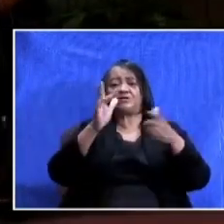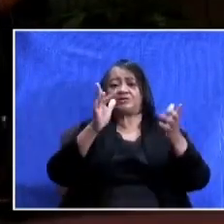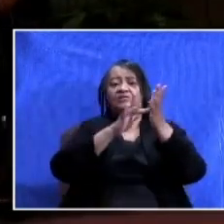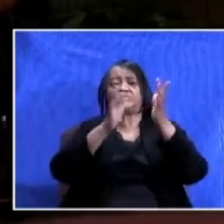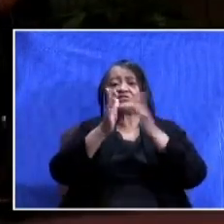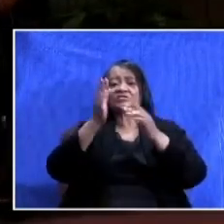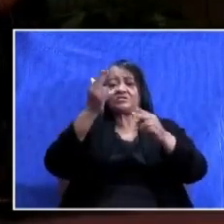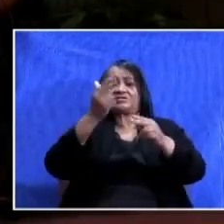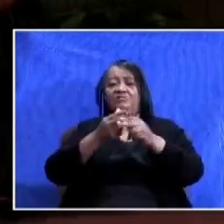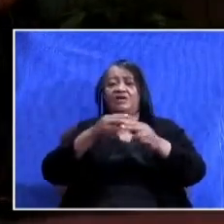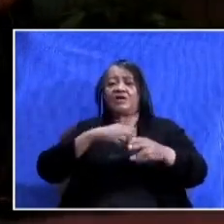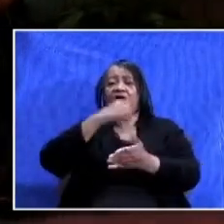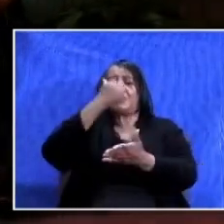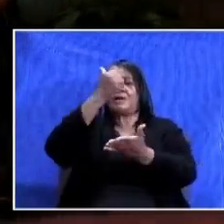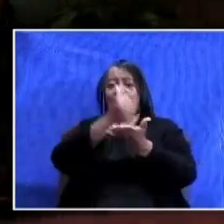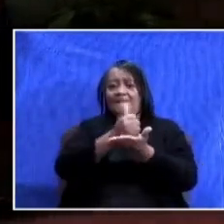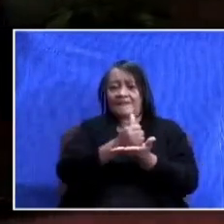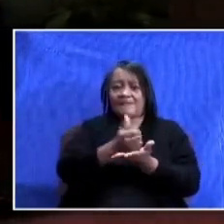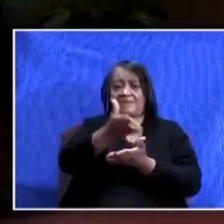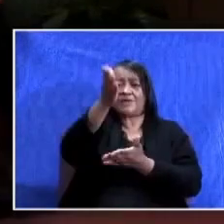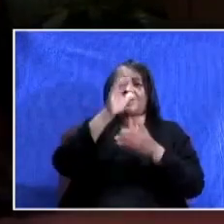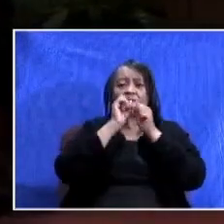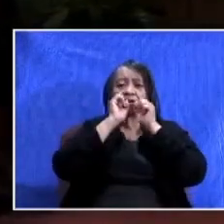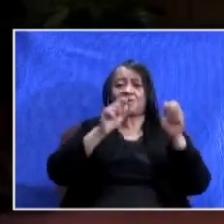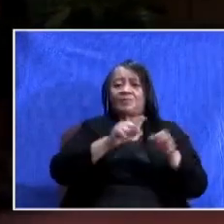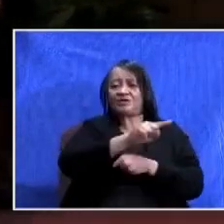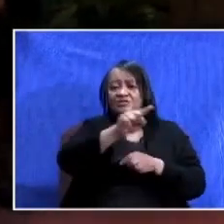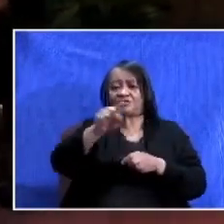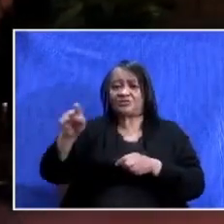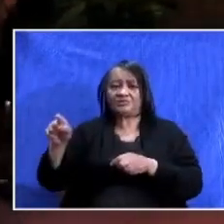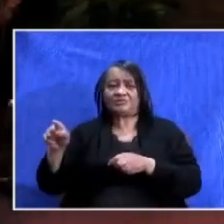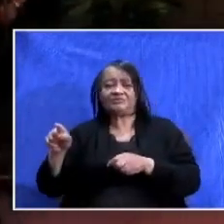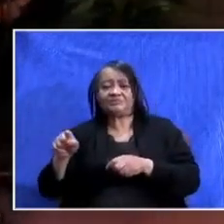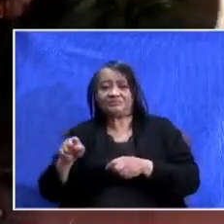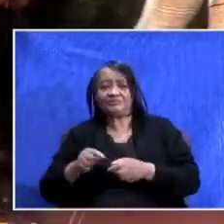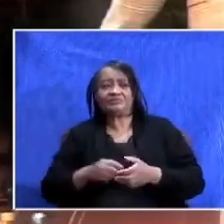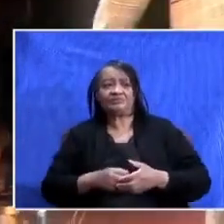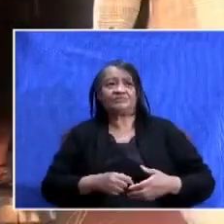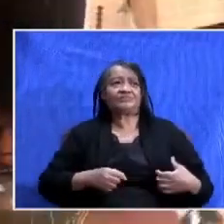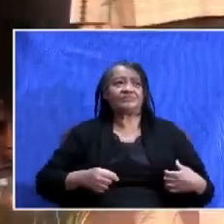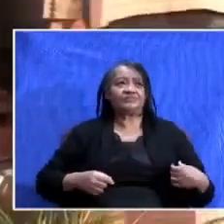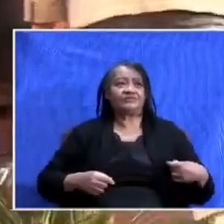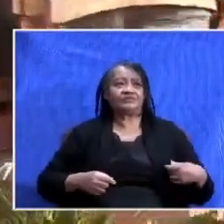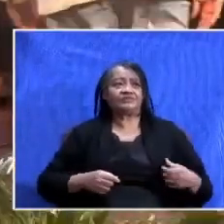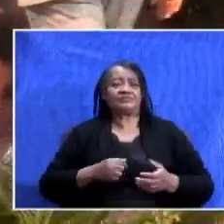Jesus' name, amen. God bless you real good.